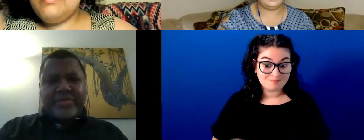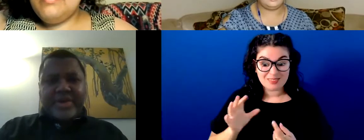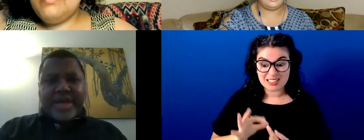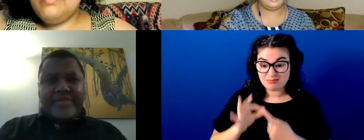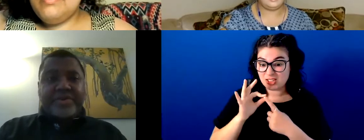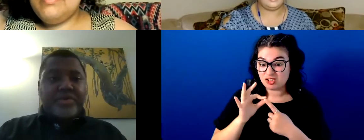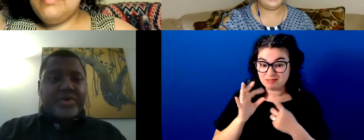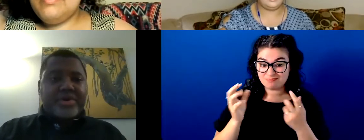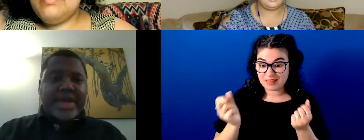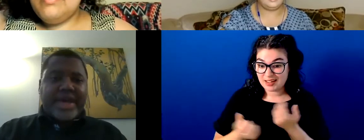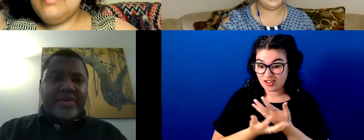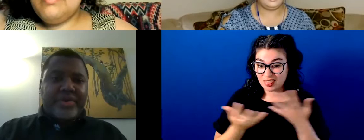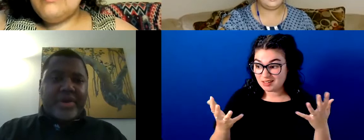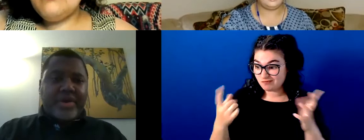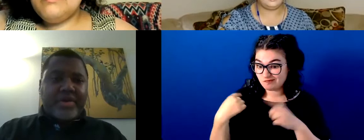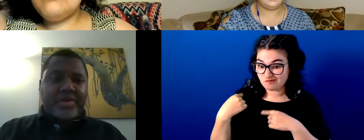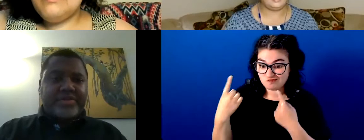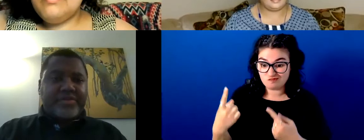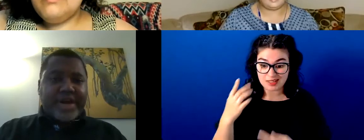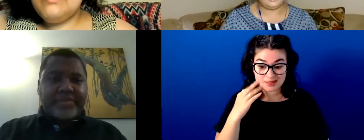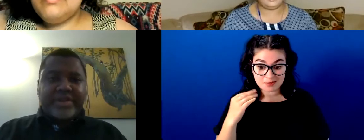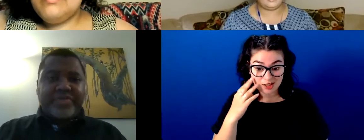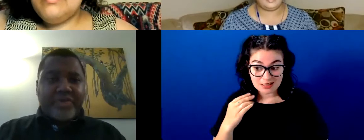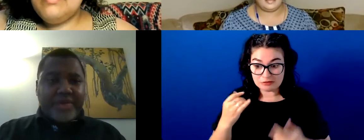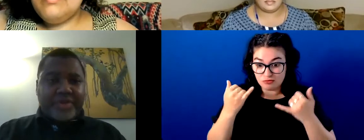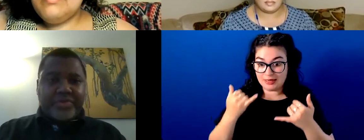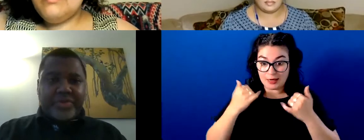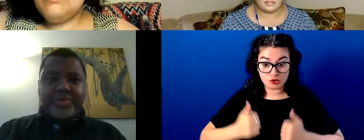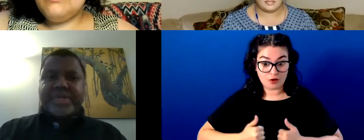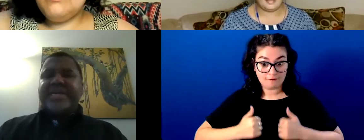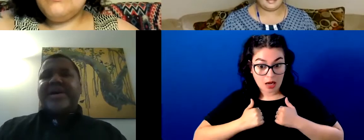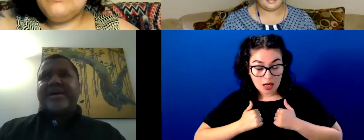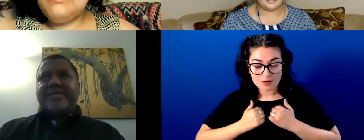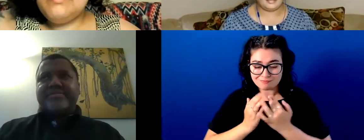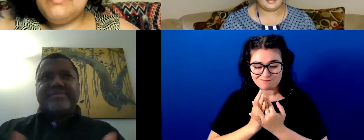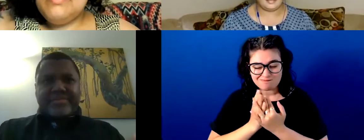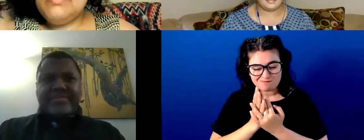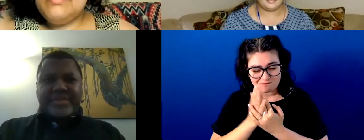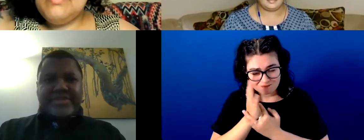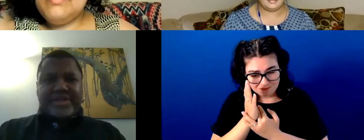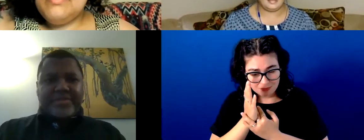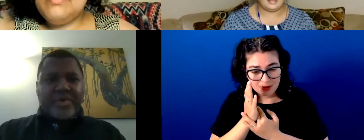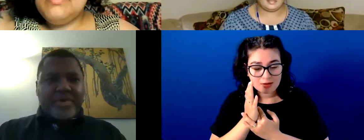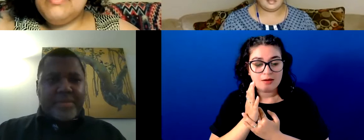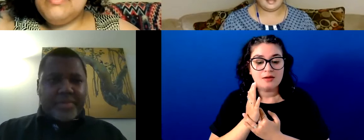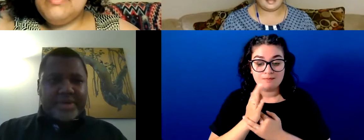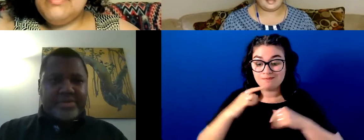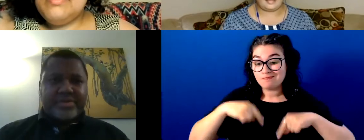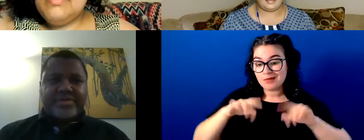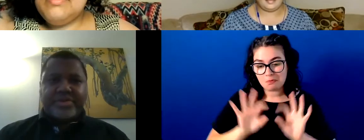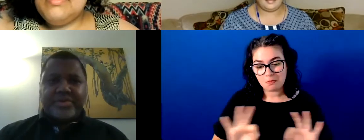that we have endured and we are currently surviving and thriving through. This is an important